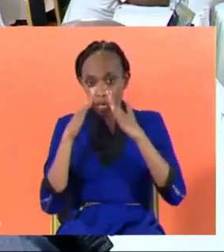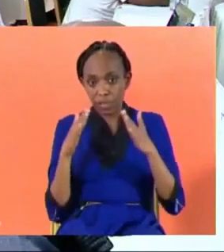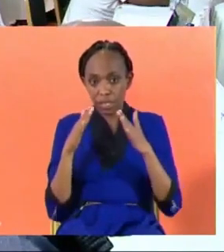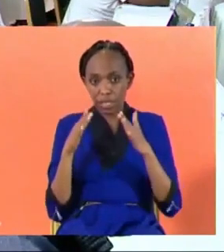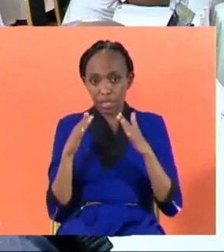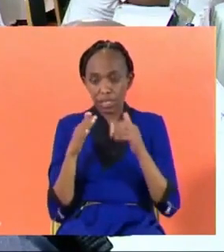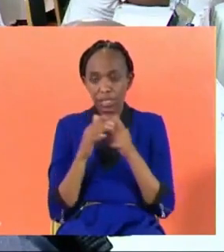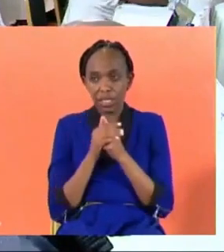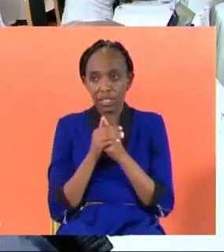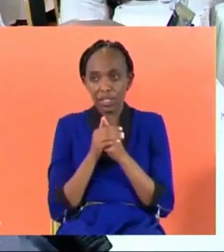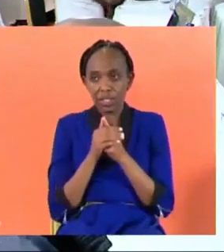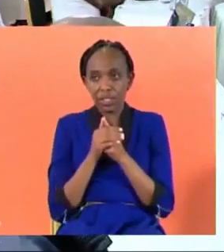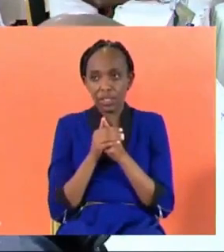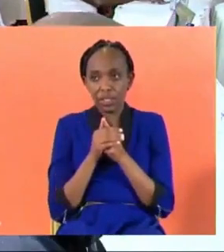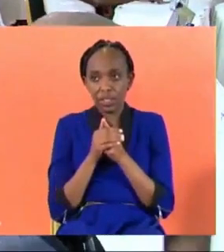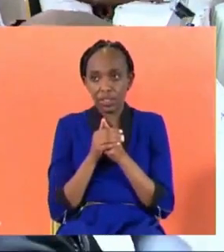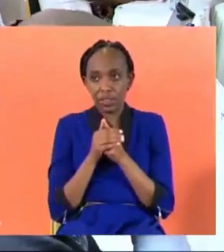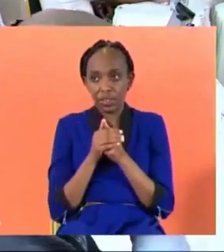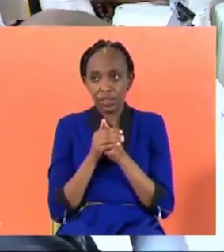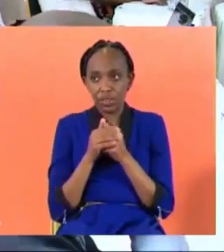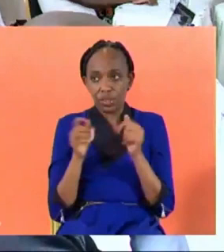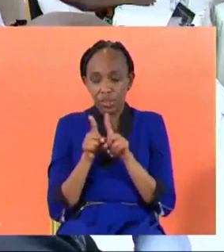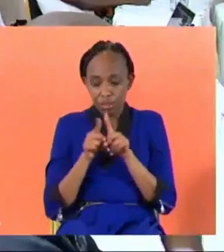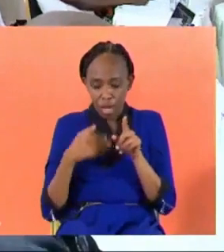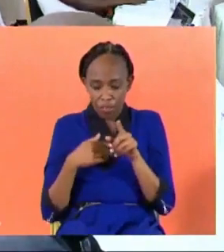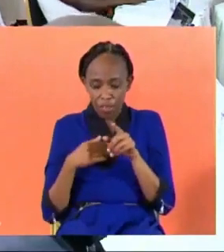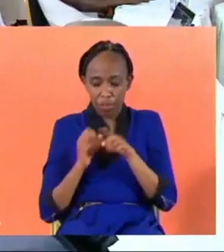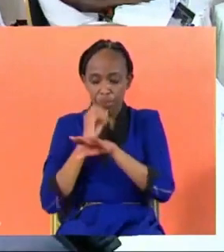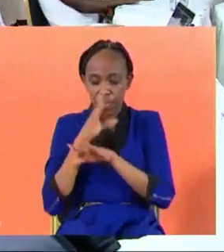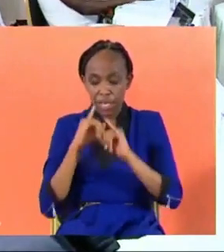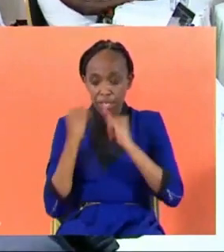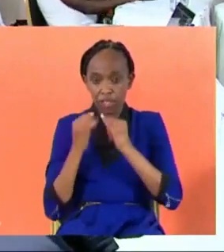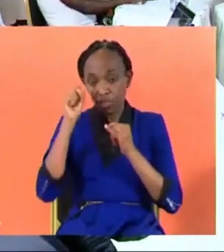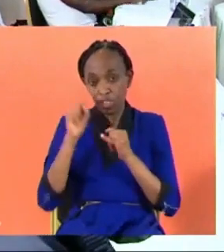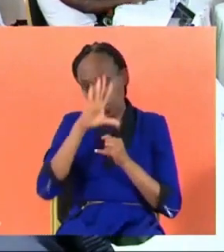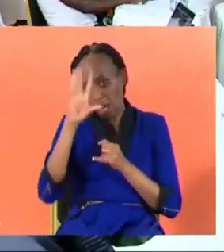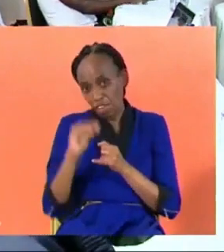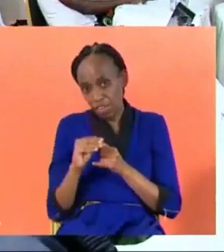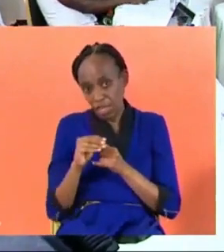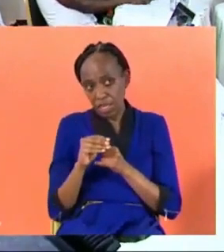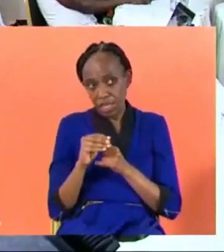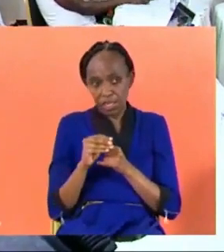media professionals. At present, we have the MISA, the Media Institute of Southern Africa, which is